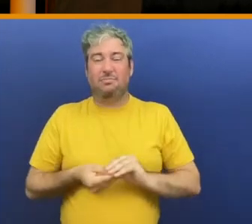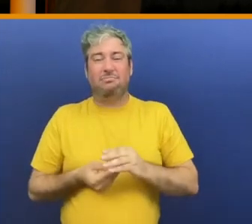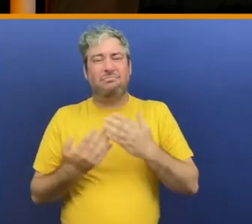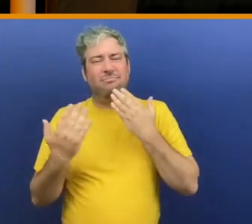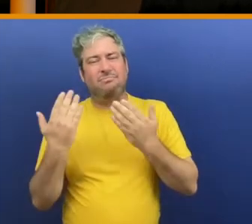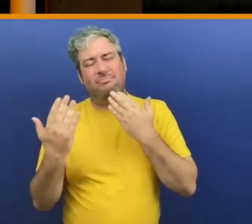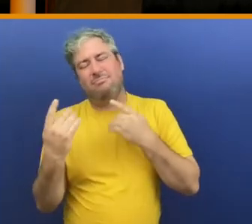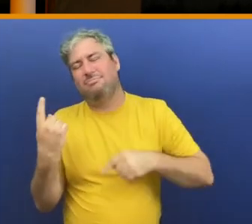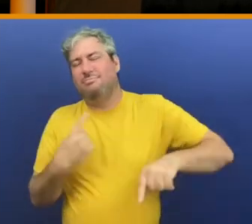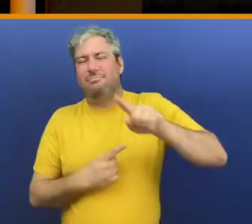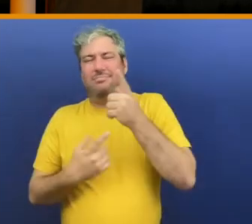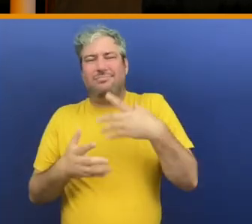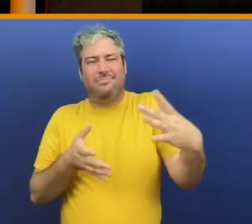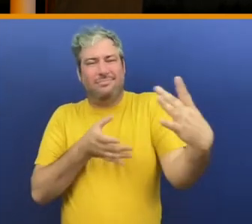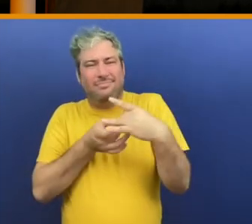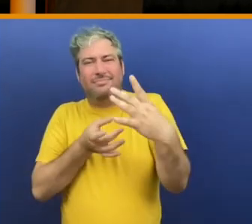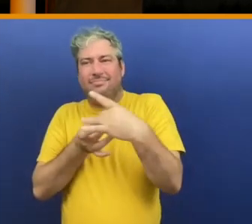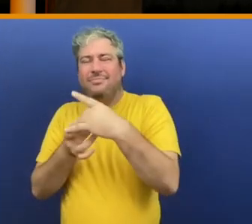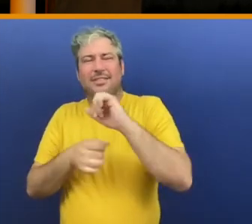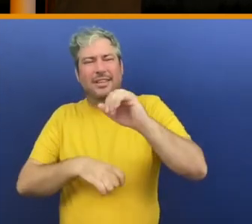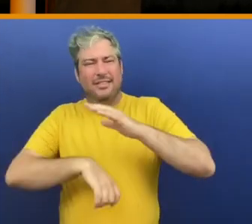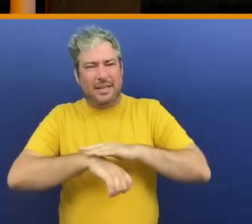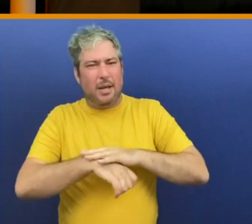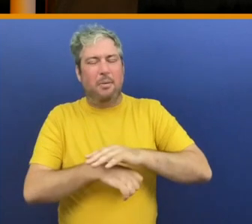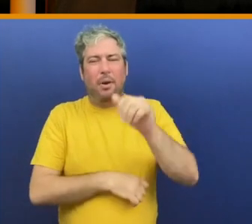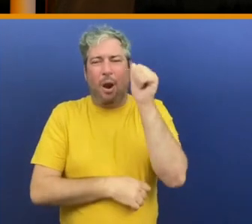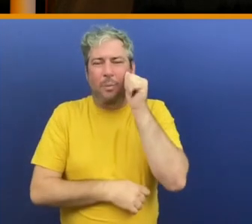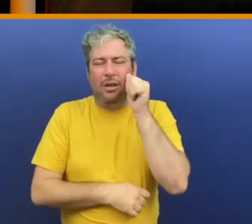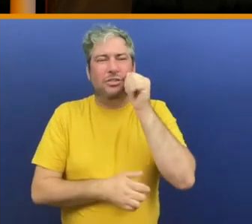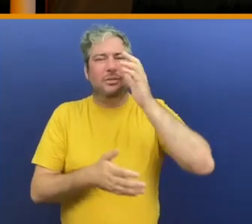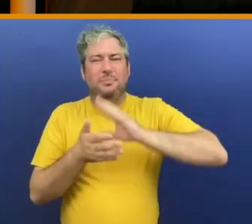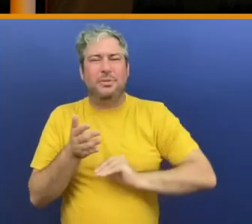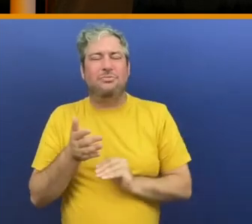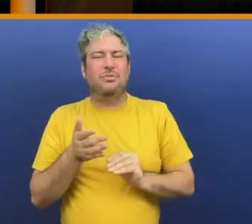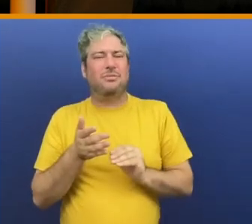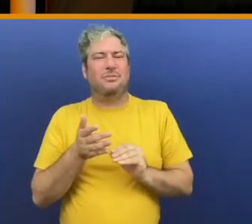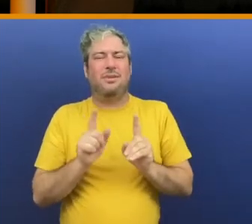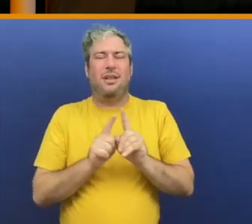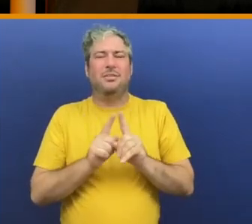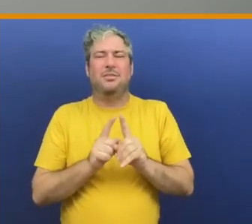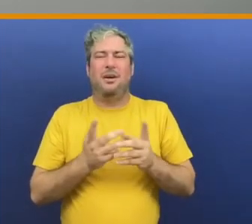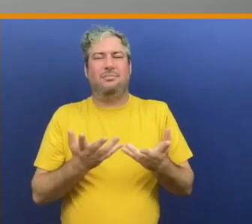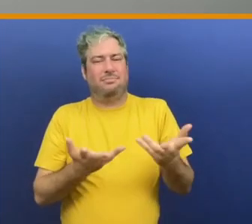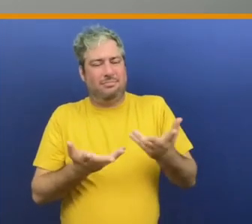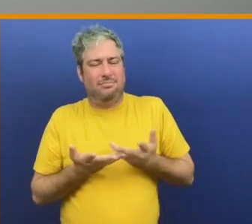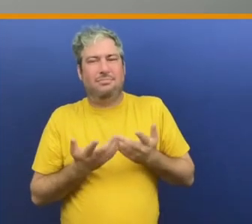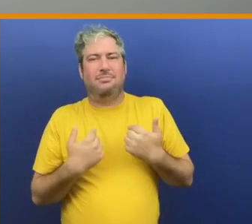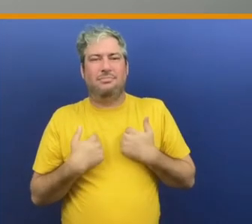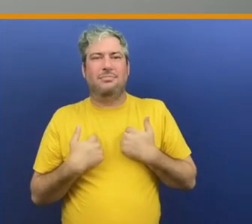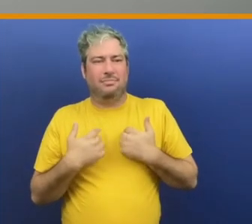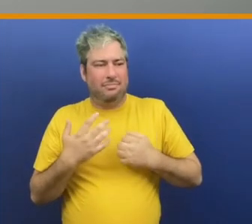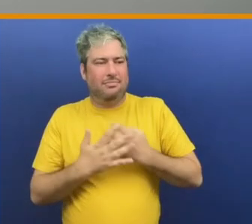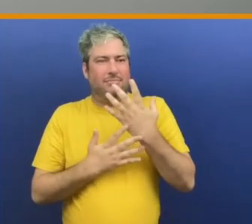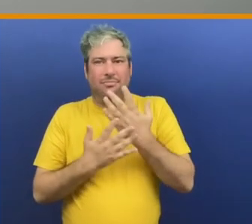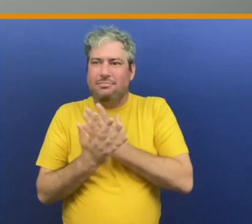knowledge, experience, and for allowing us to develop new routes to change. Finally, Chair, on behalf